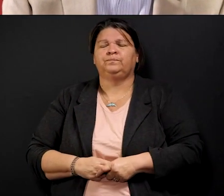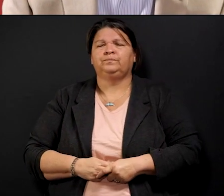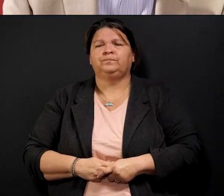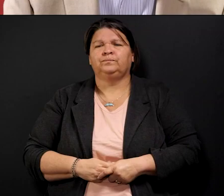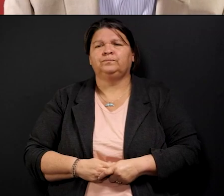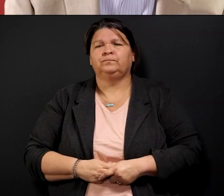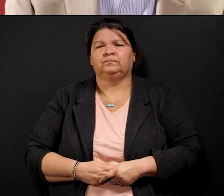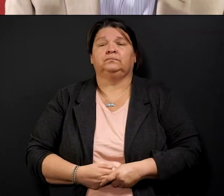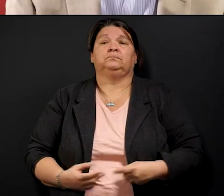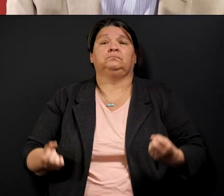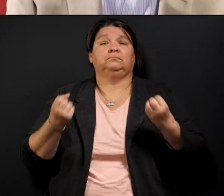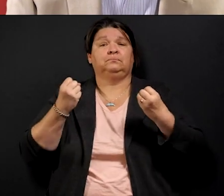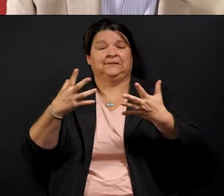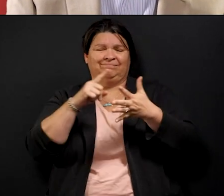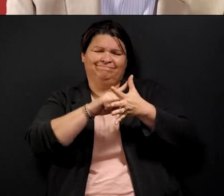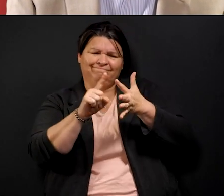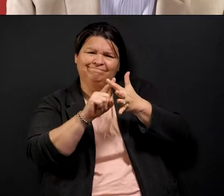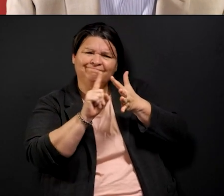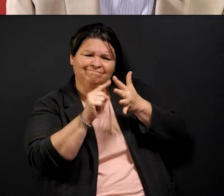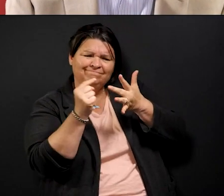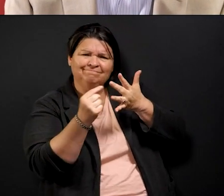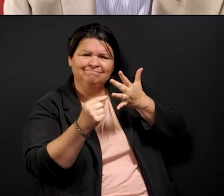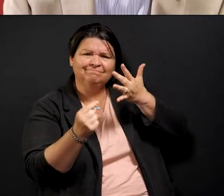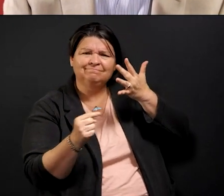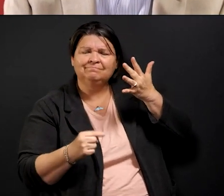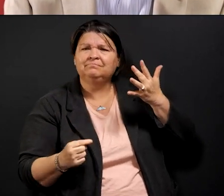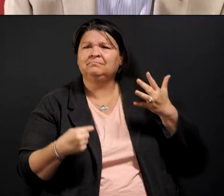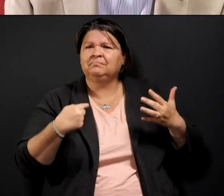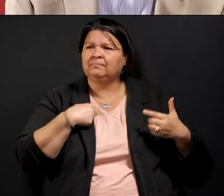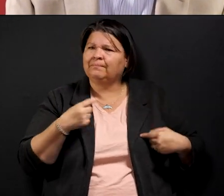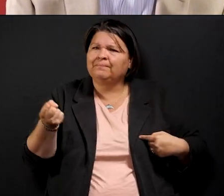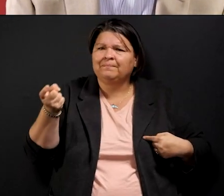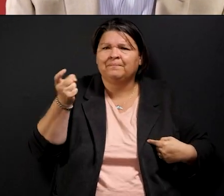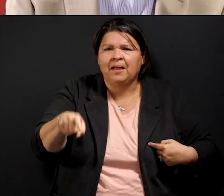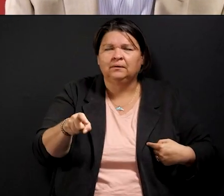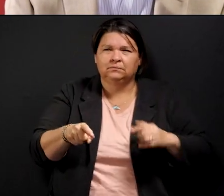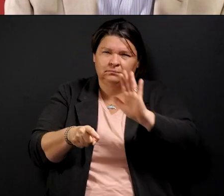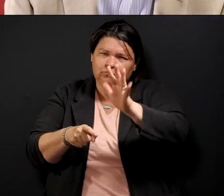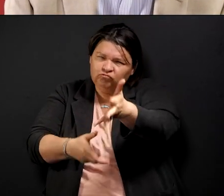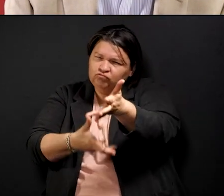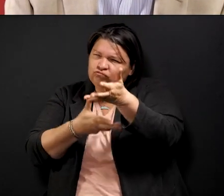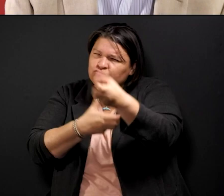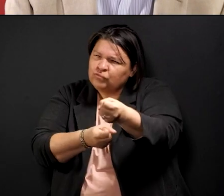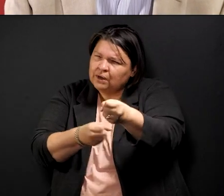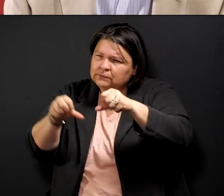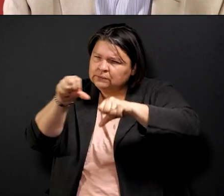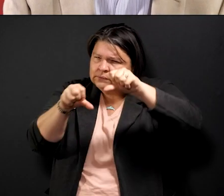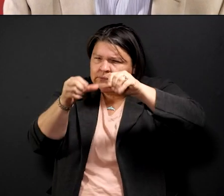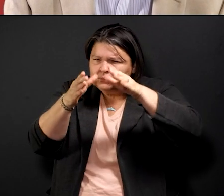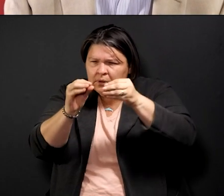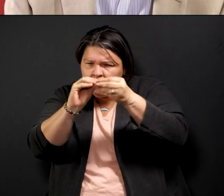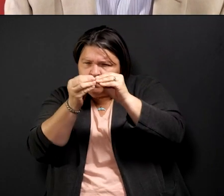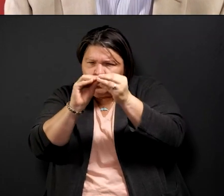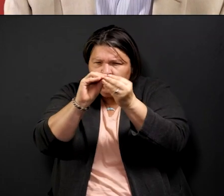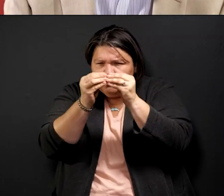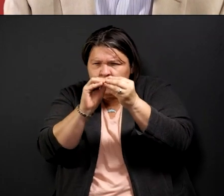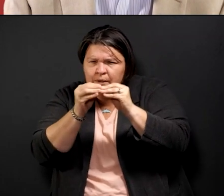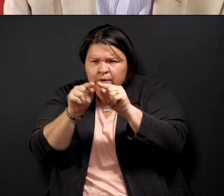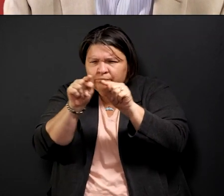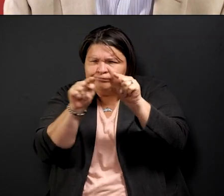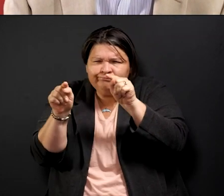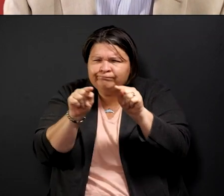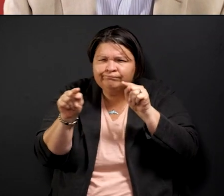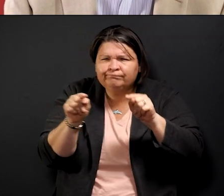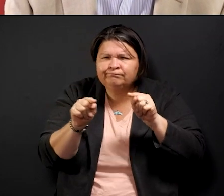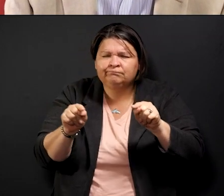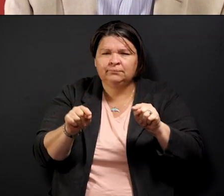y'all are going to use have to be solid and grounded in science. That's exactly right, Mayor. There are a number of things that this committee is